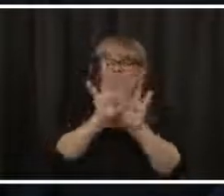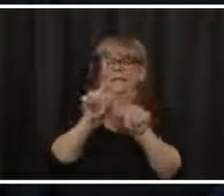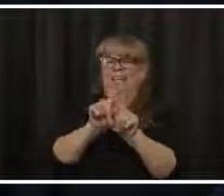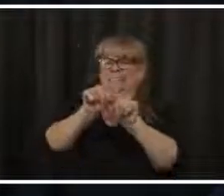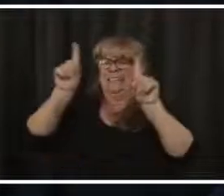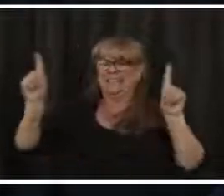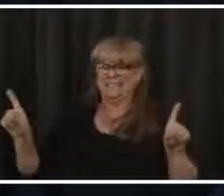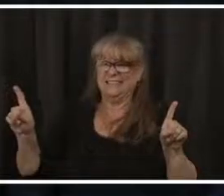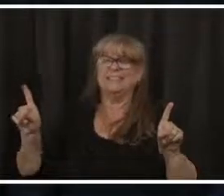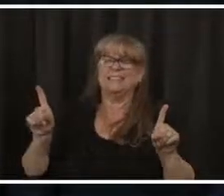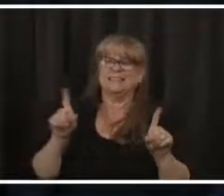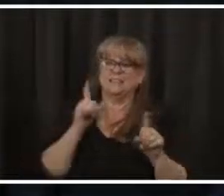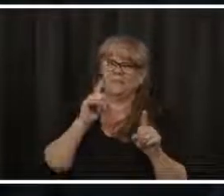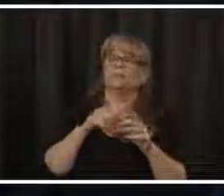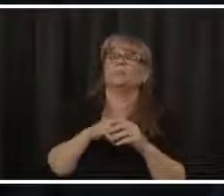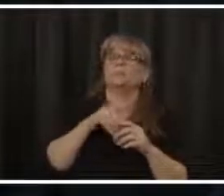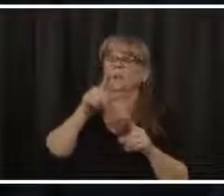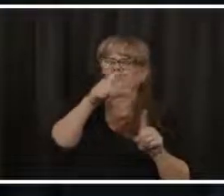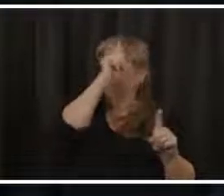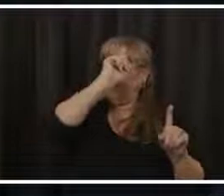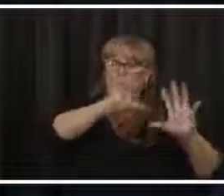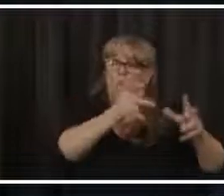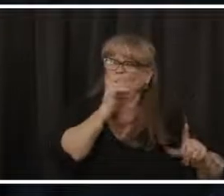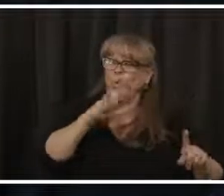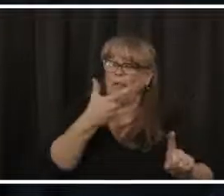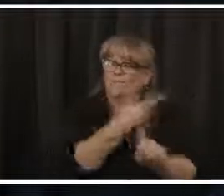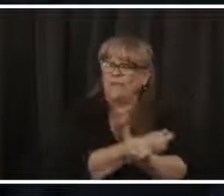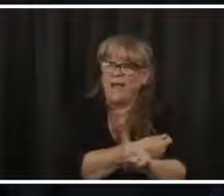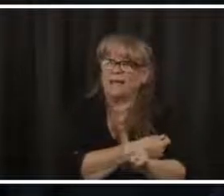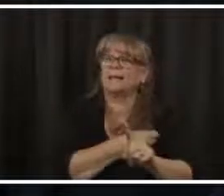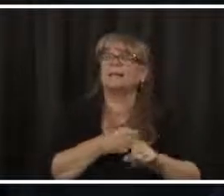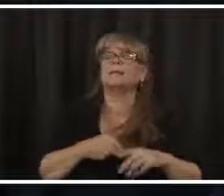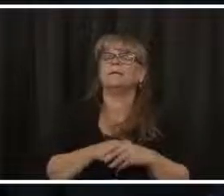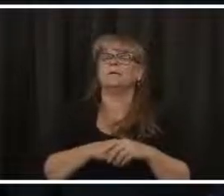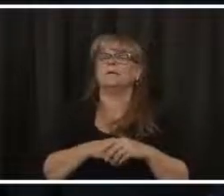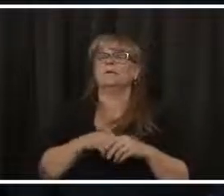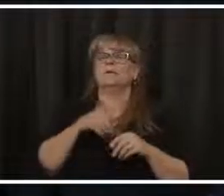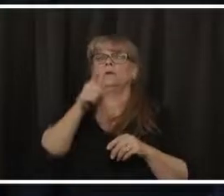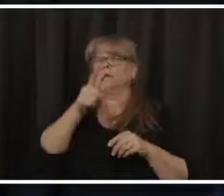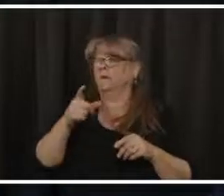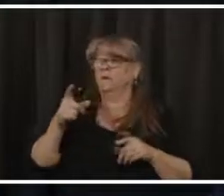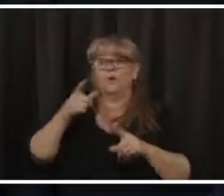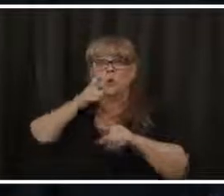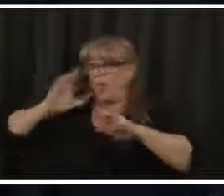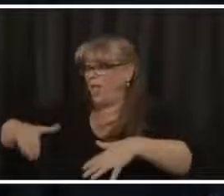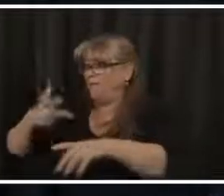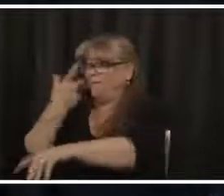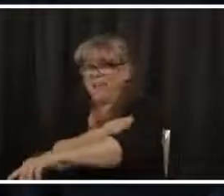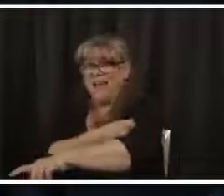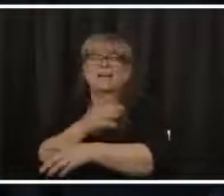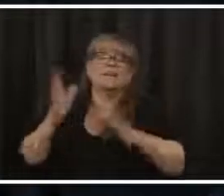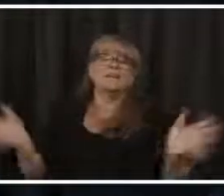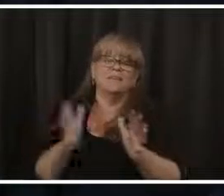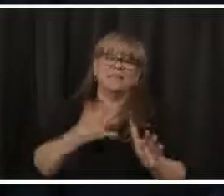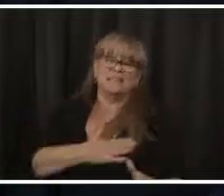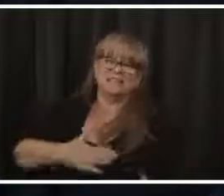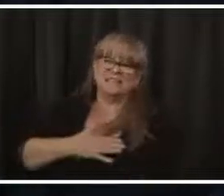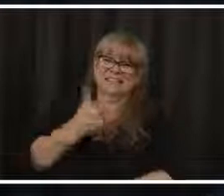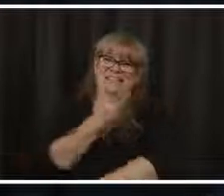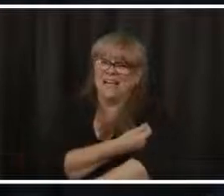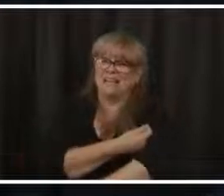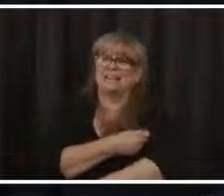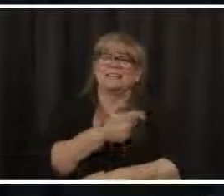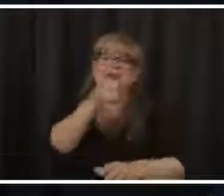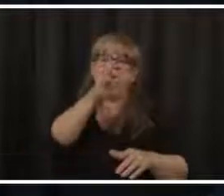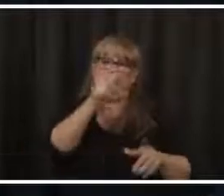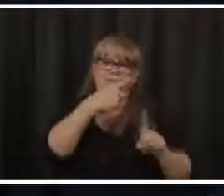haven't been vaccinated. And of course, if you haven't been vaccinated, most importantly, get the vaccine and empower others and encourage others who